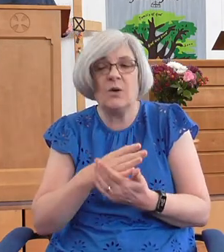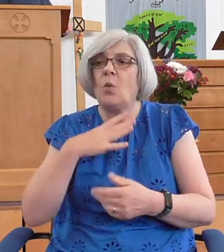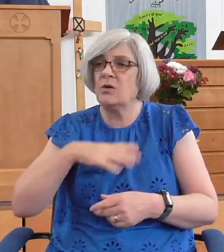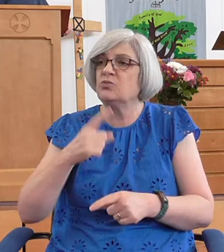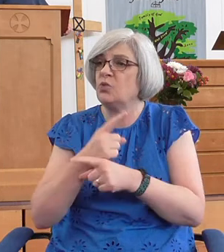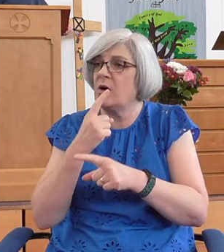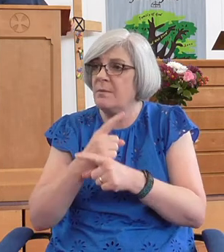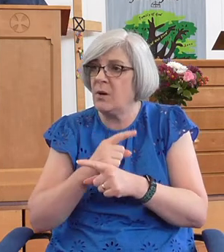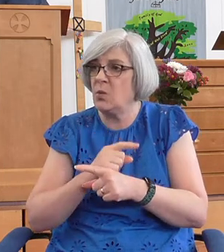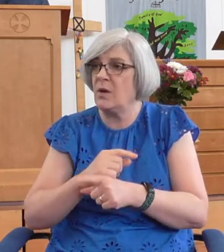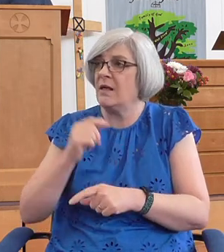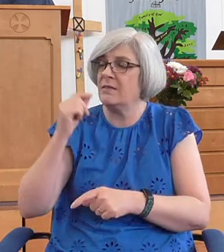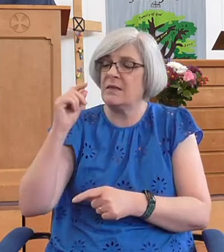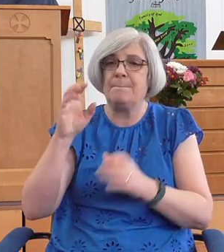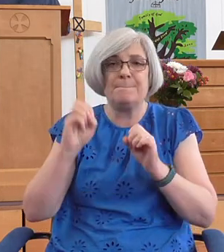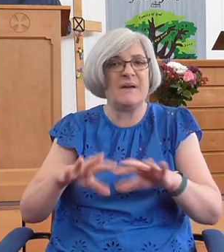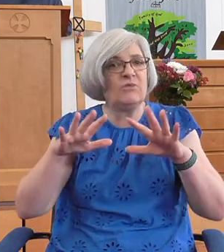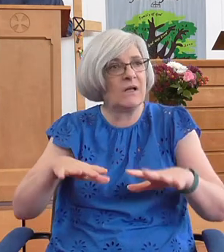wilderness.